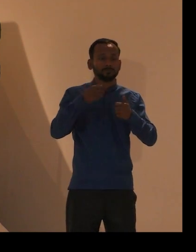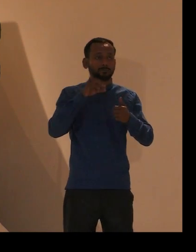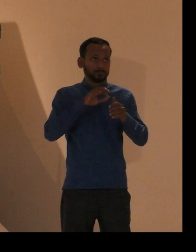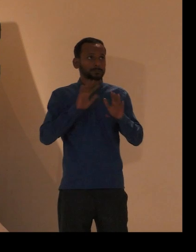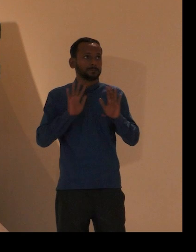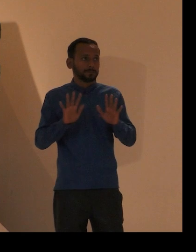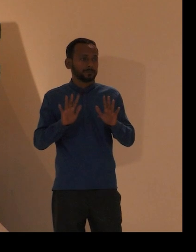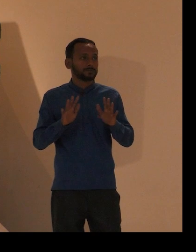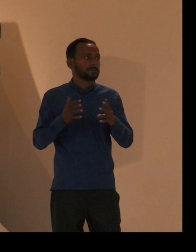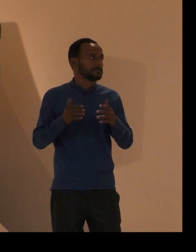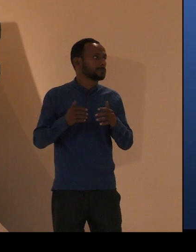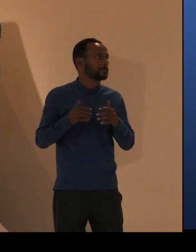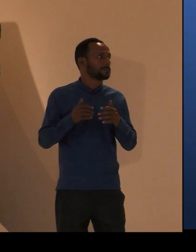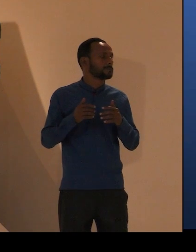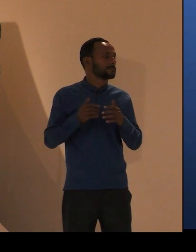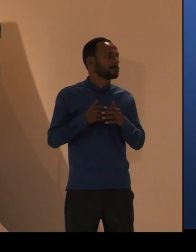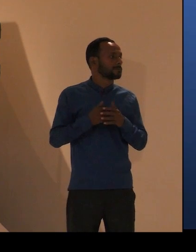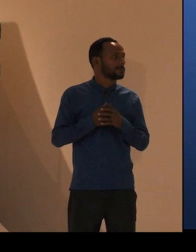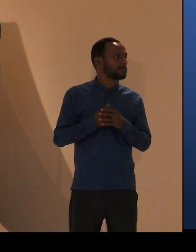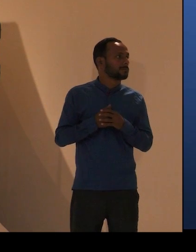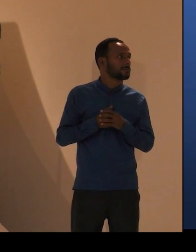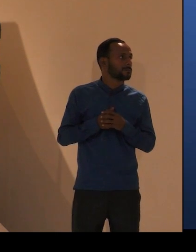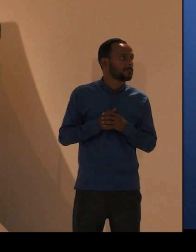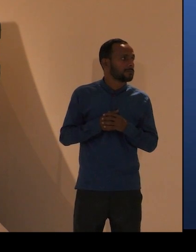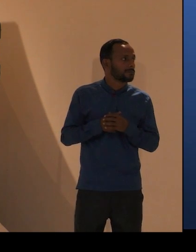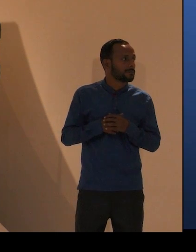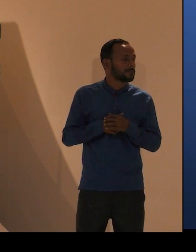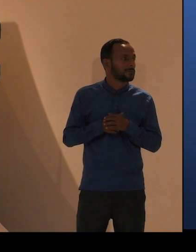in. So yeah, I mean,